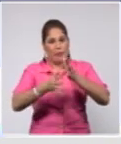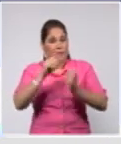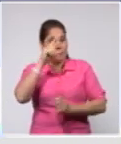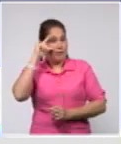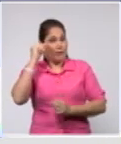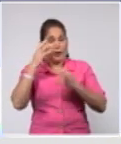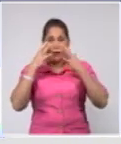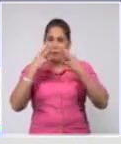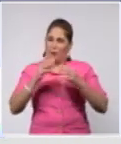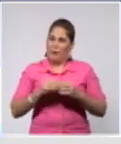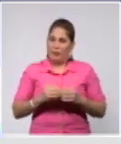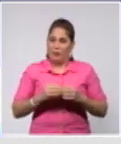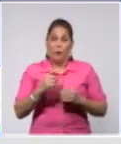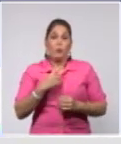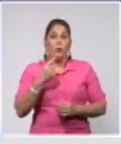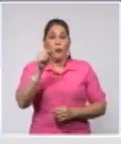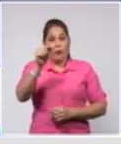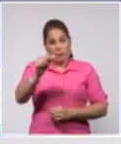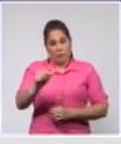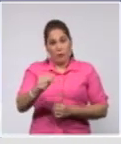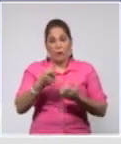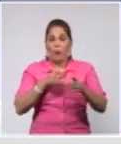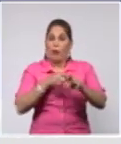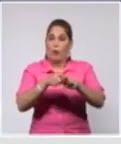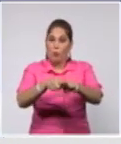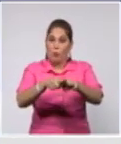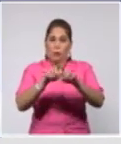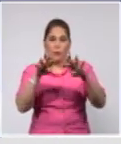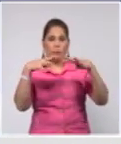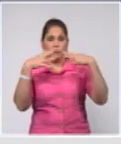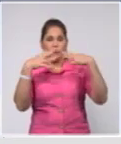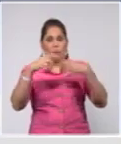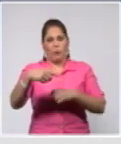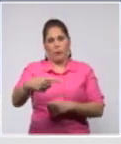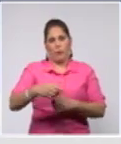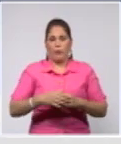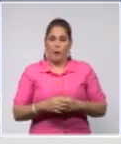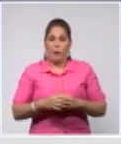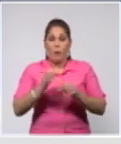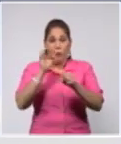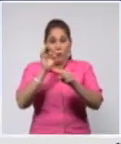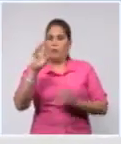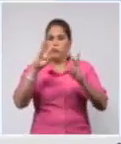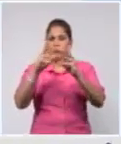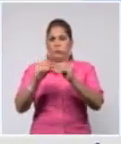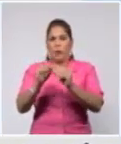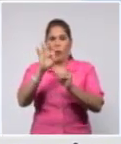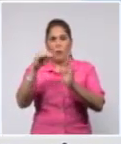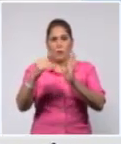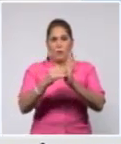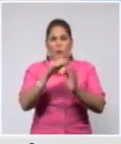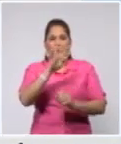interpreter, and good morning to everyone tuned in to this briefing. Today,